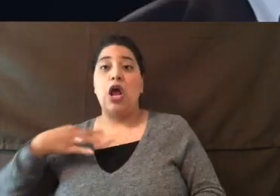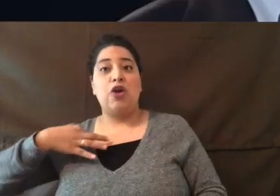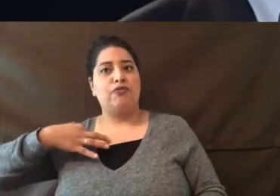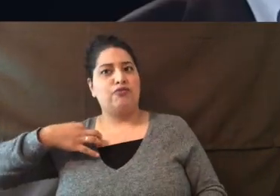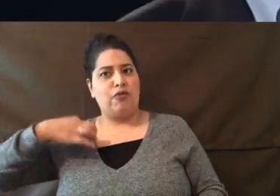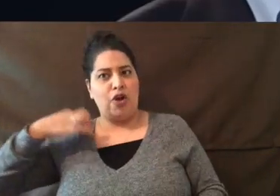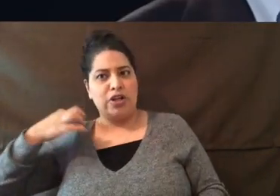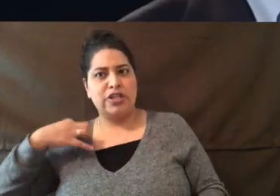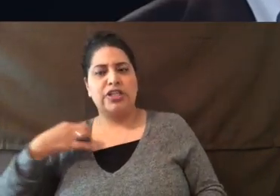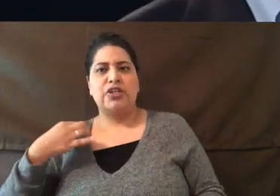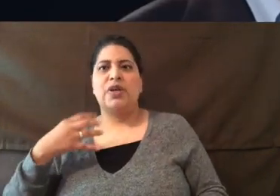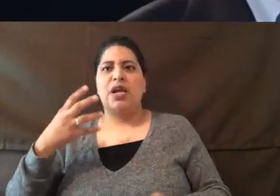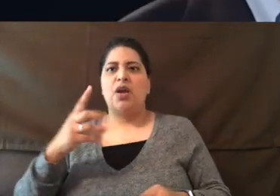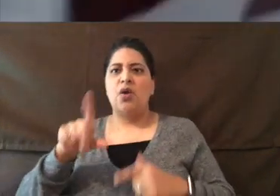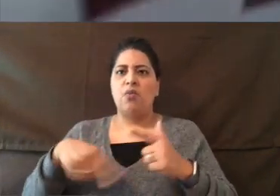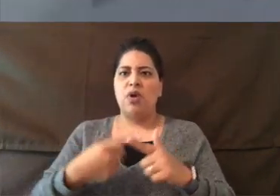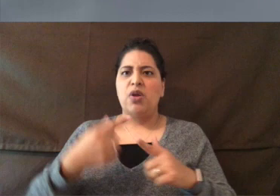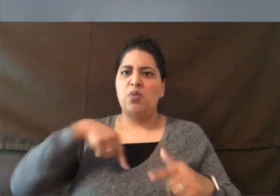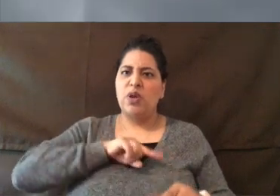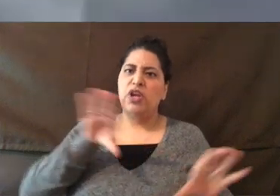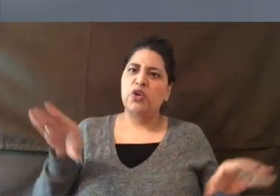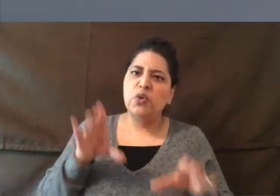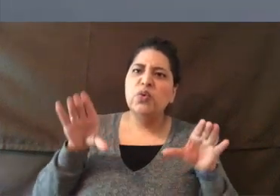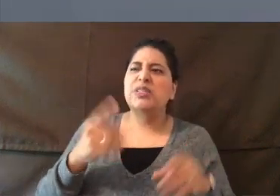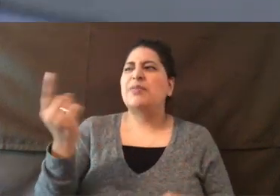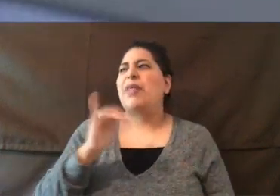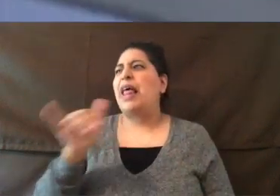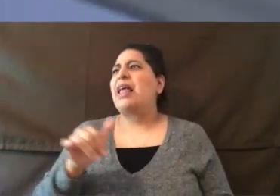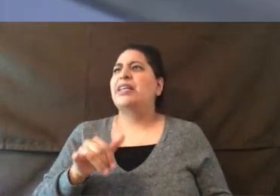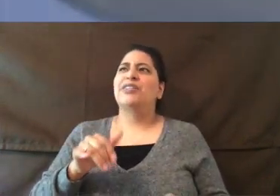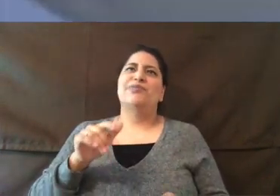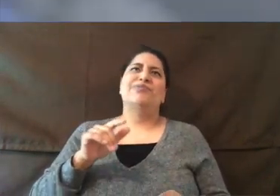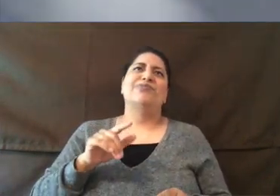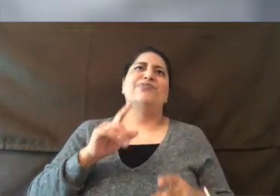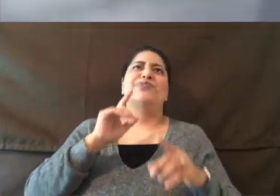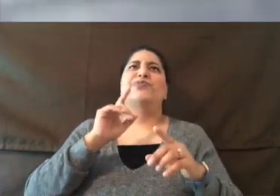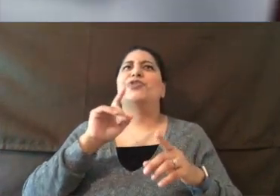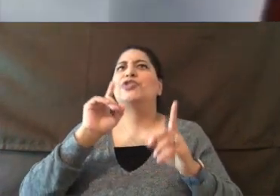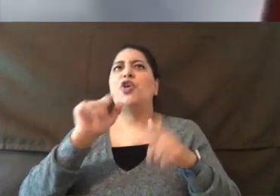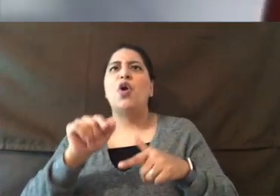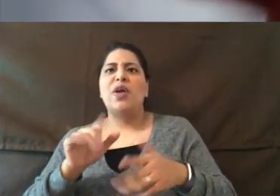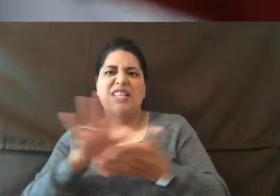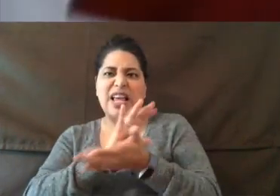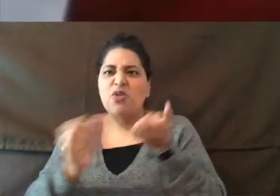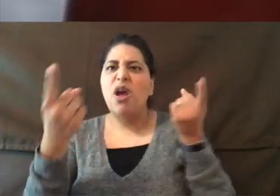chapters touching each and every community in this country. So that when we do something like respond to a large